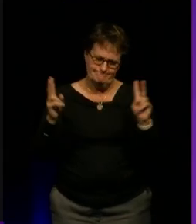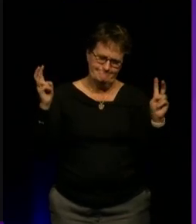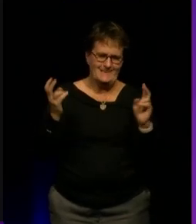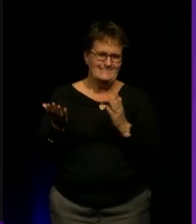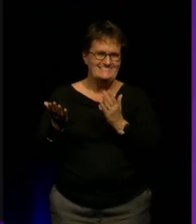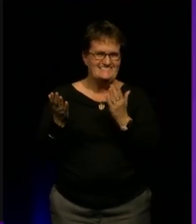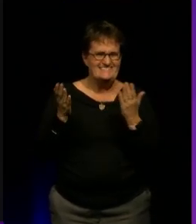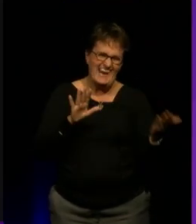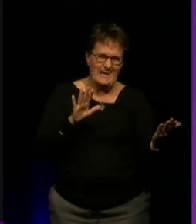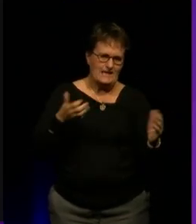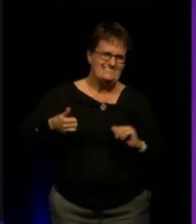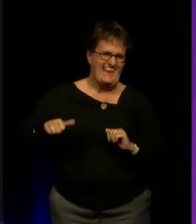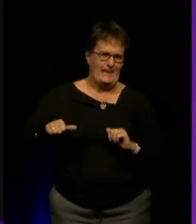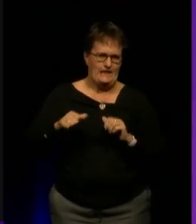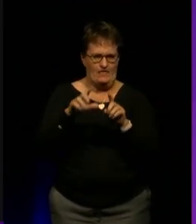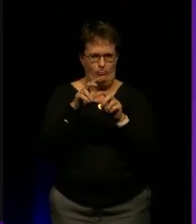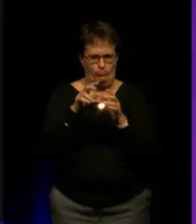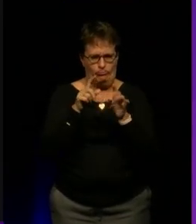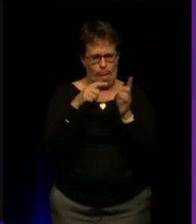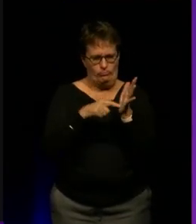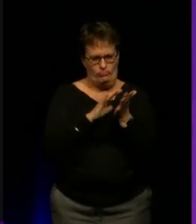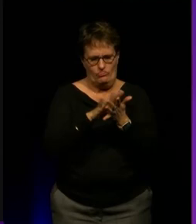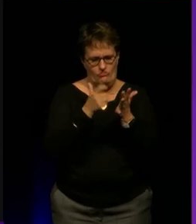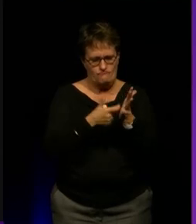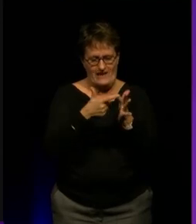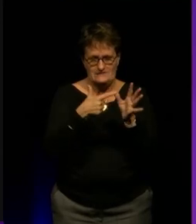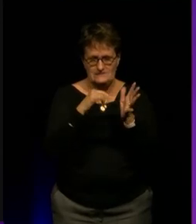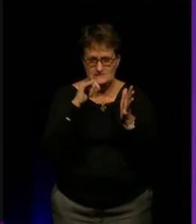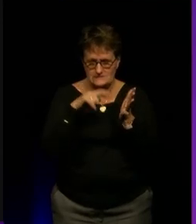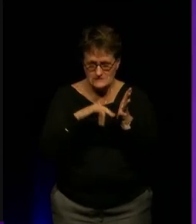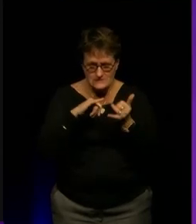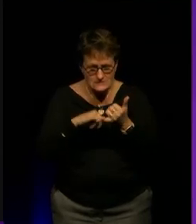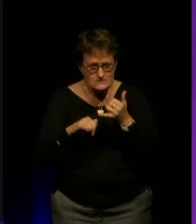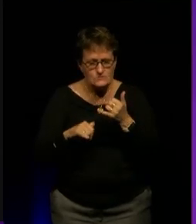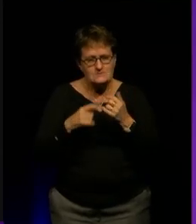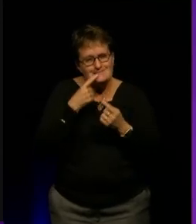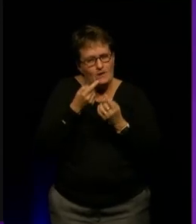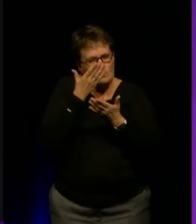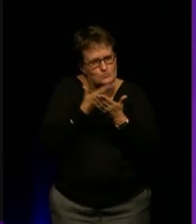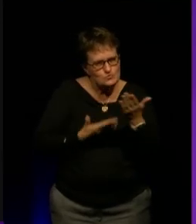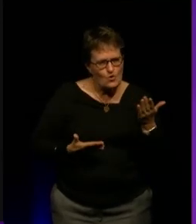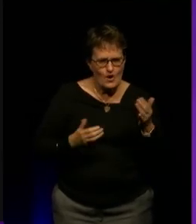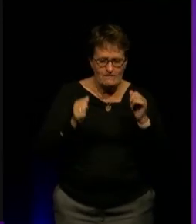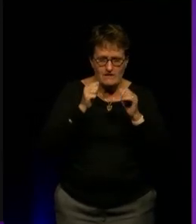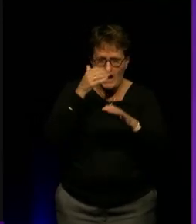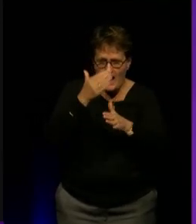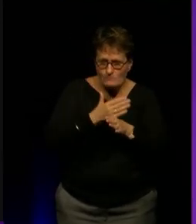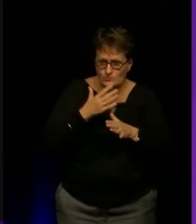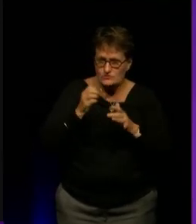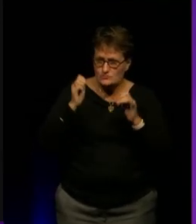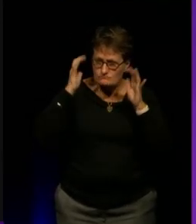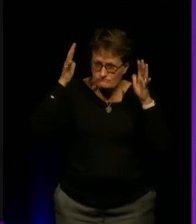in Kirraldargan. Sports jerseys, as well as protests and commemorative shirts, tell the story of Aboriginal and Torres Strait Islander